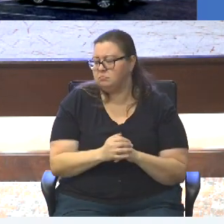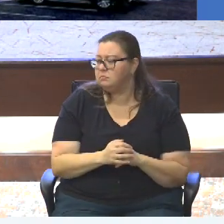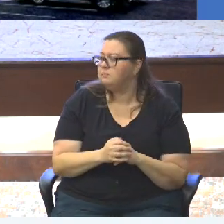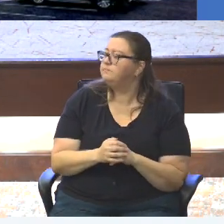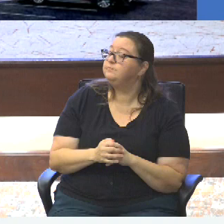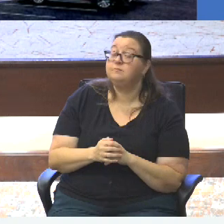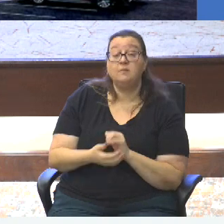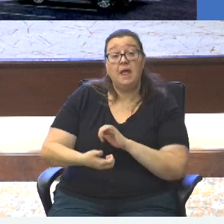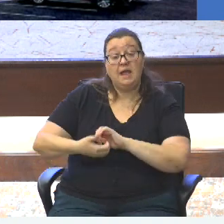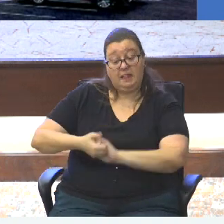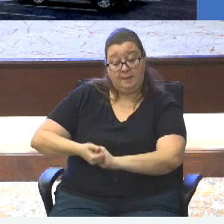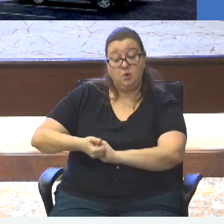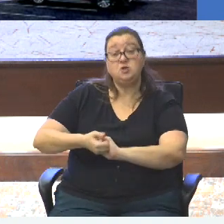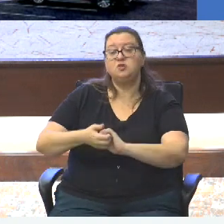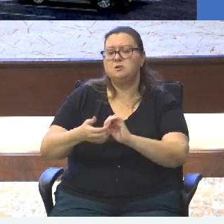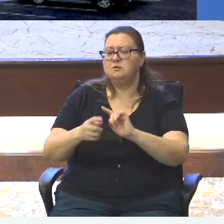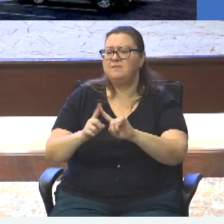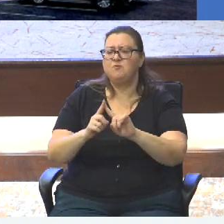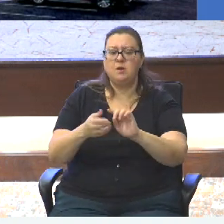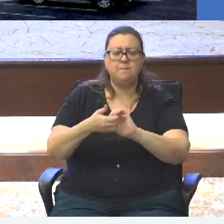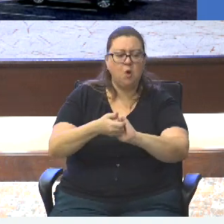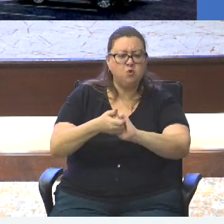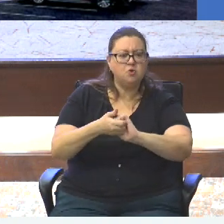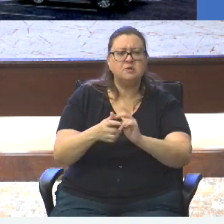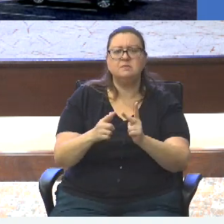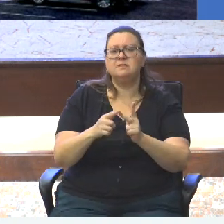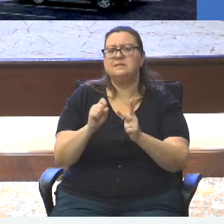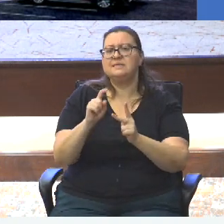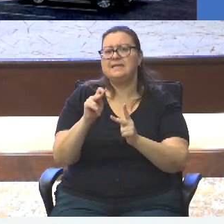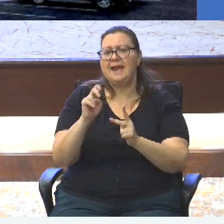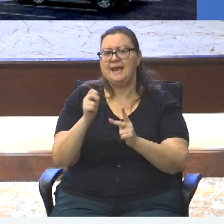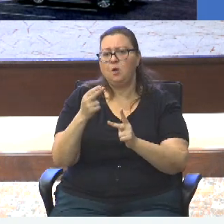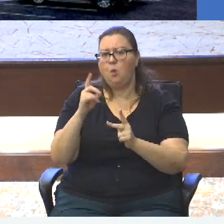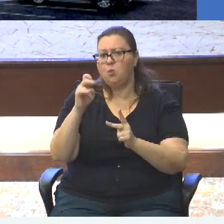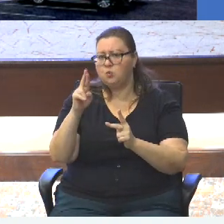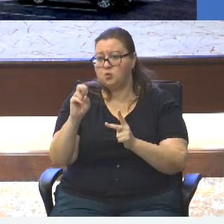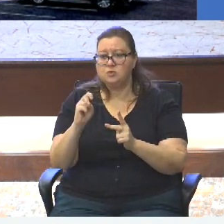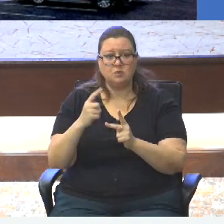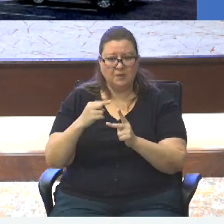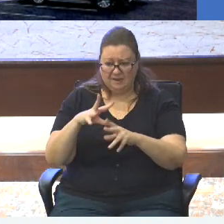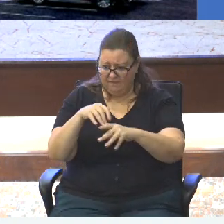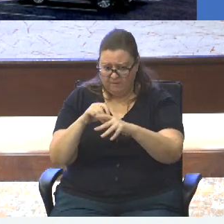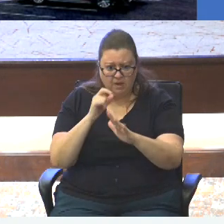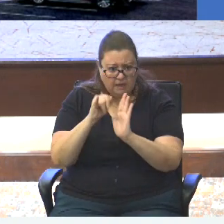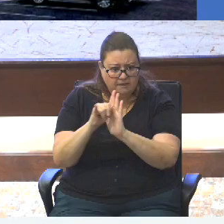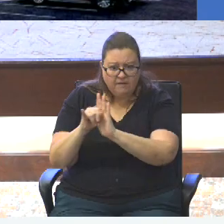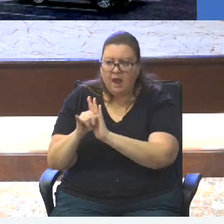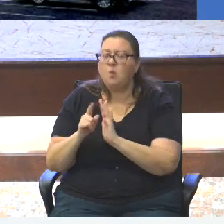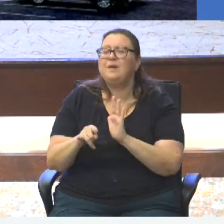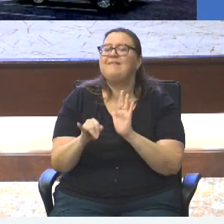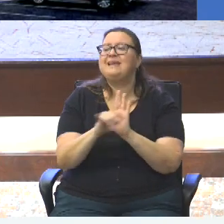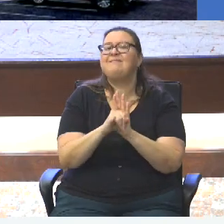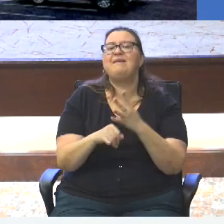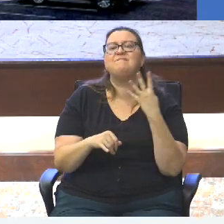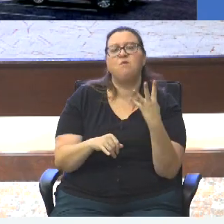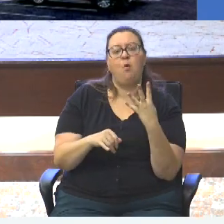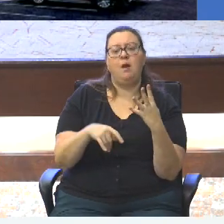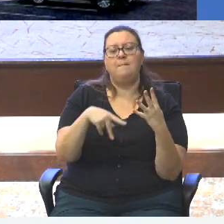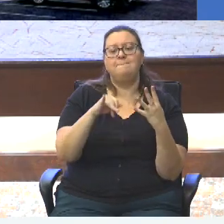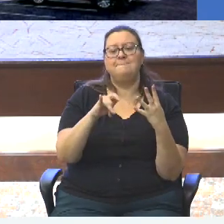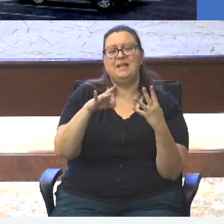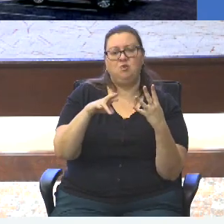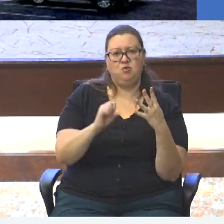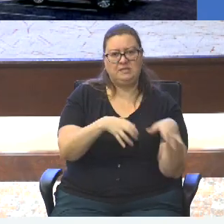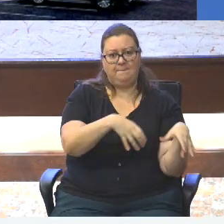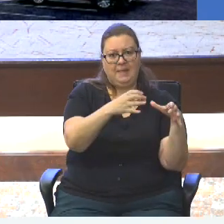Through collaboration with partners and stakeholders, Transformation Waco has identified 4 programming pillars that will guide the